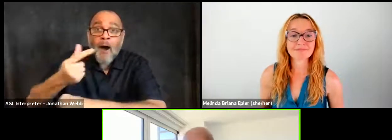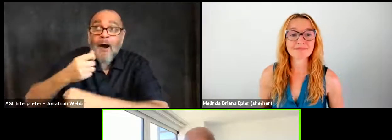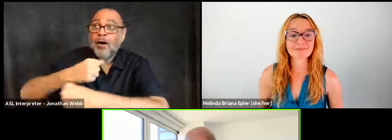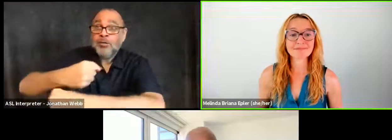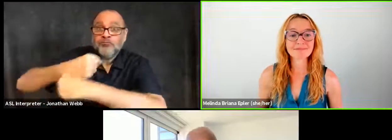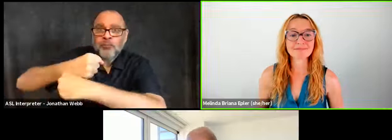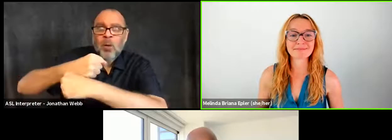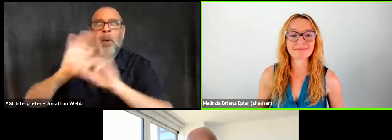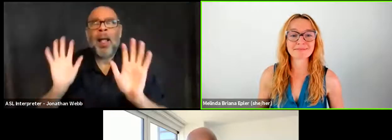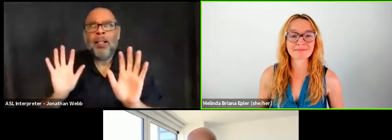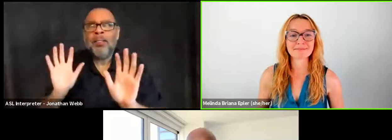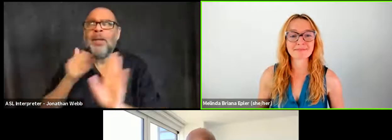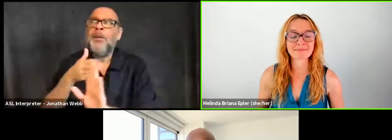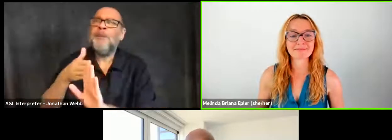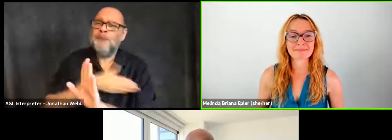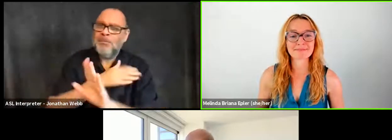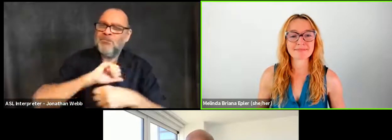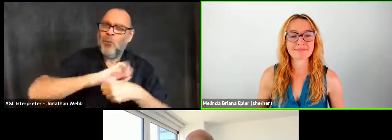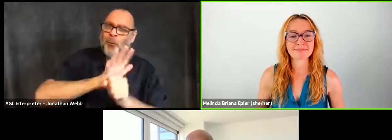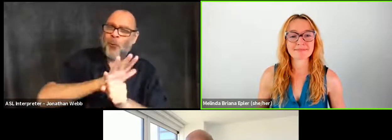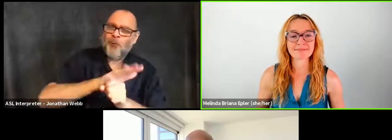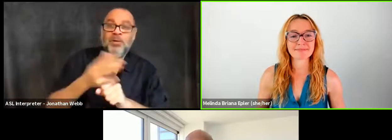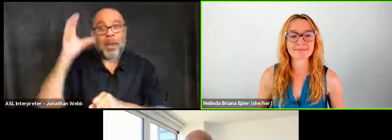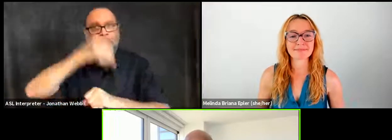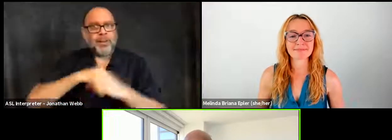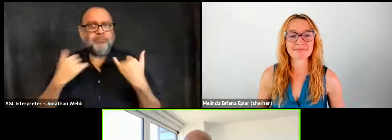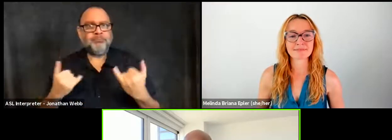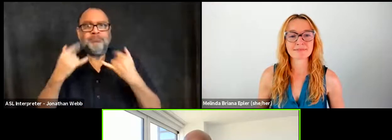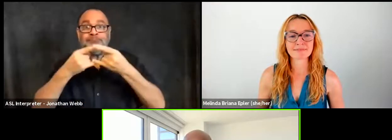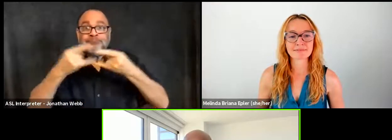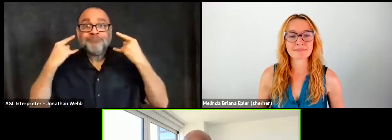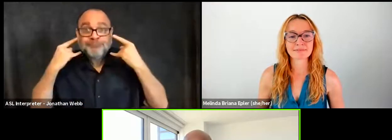mask on, but do you need a hug? Right?